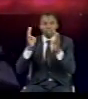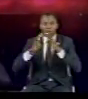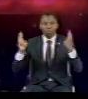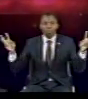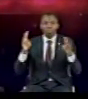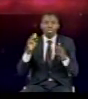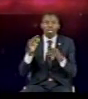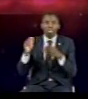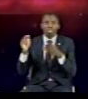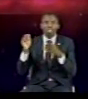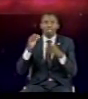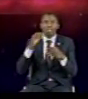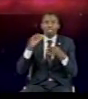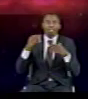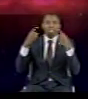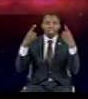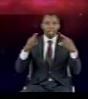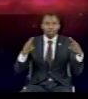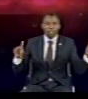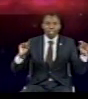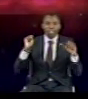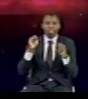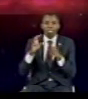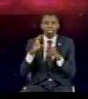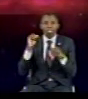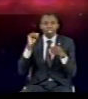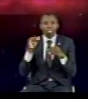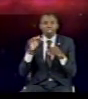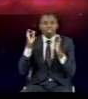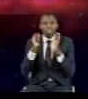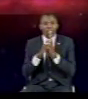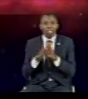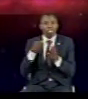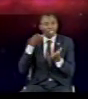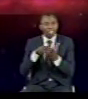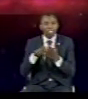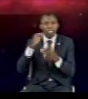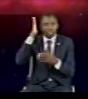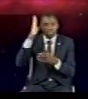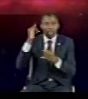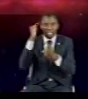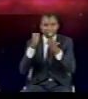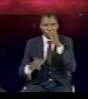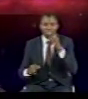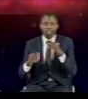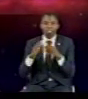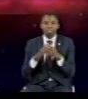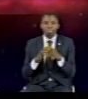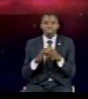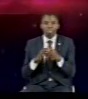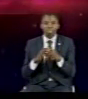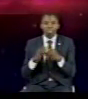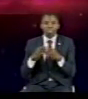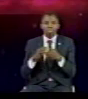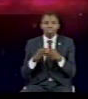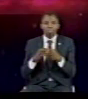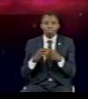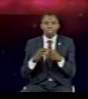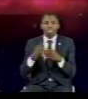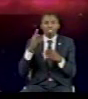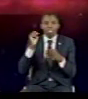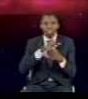global disaster, that indeed this will end. May the Lord temporize his